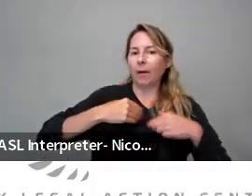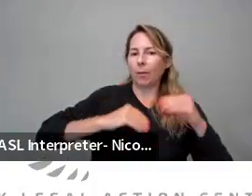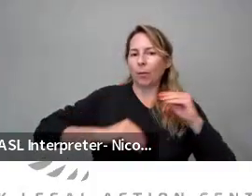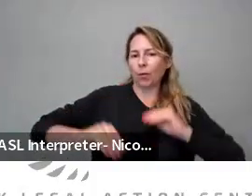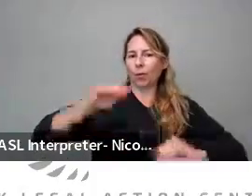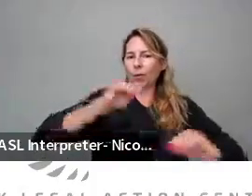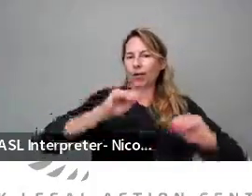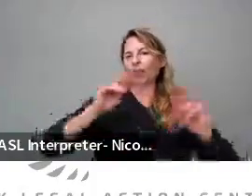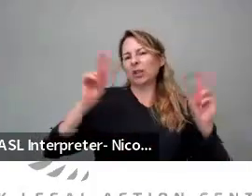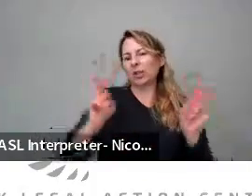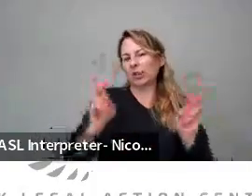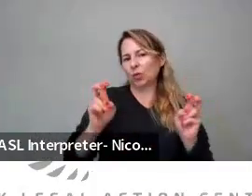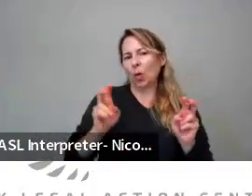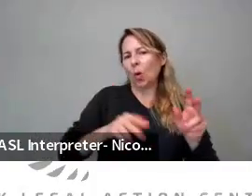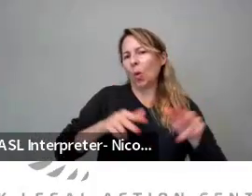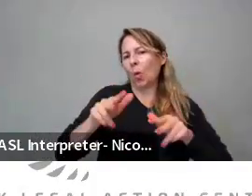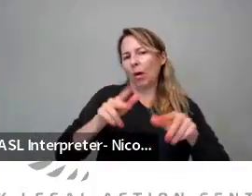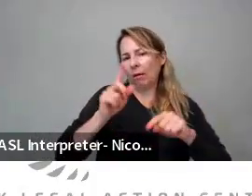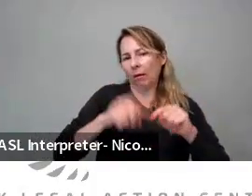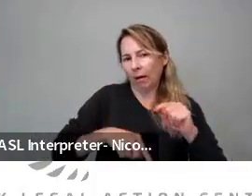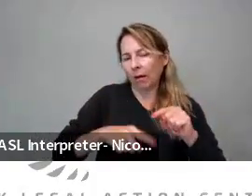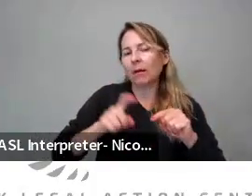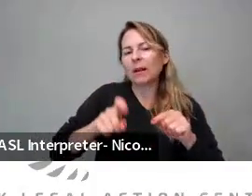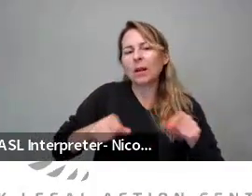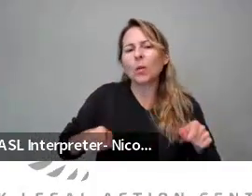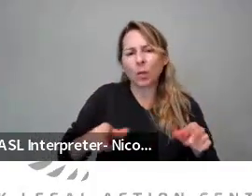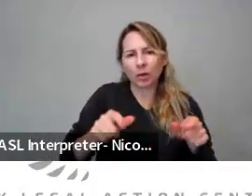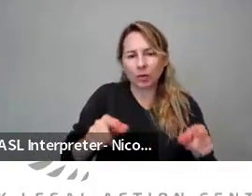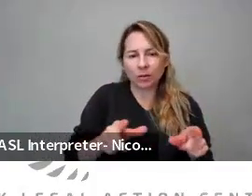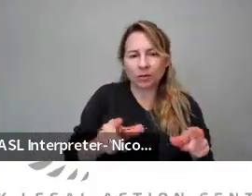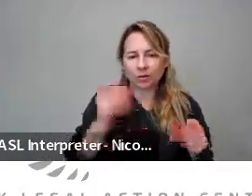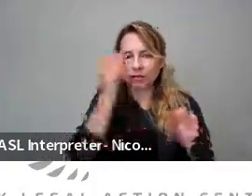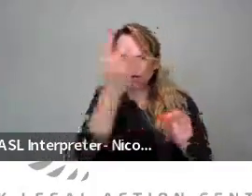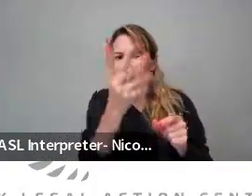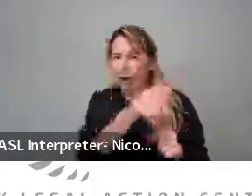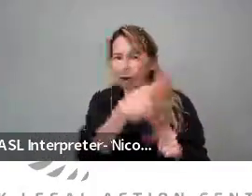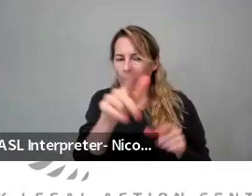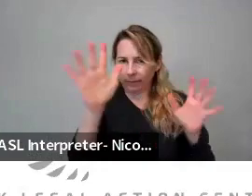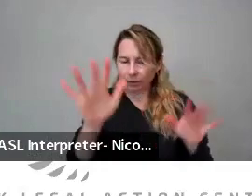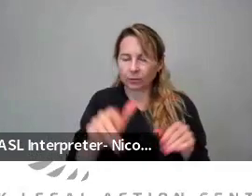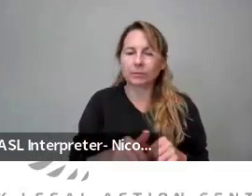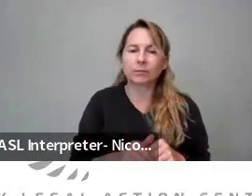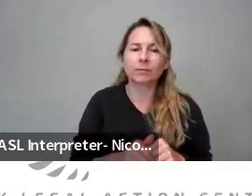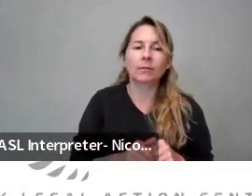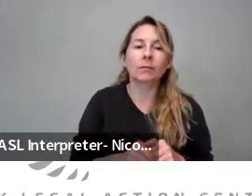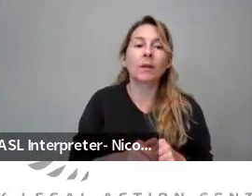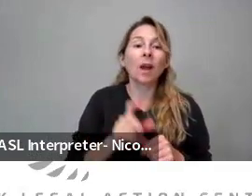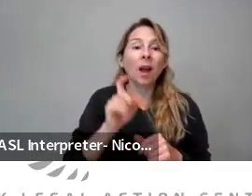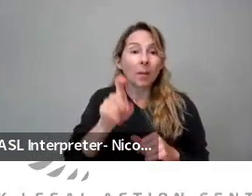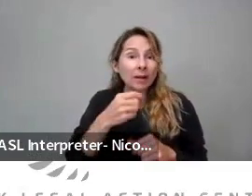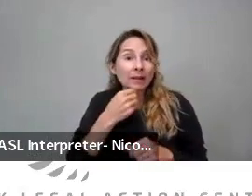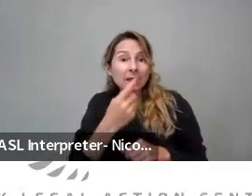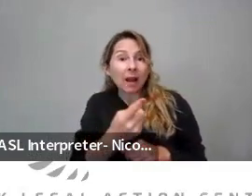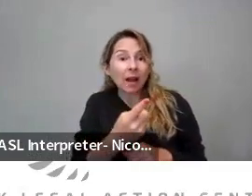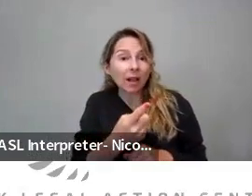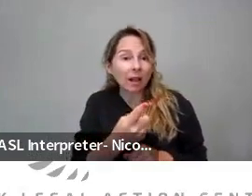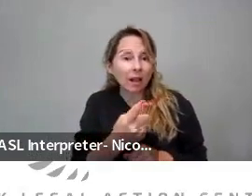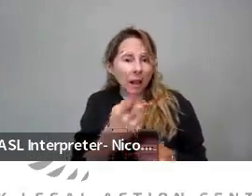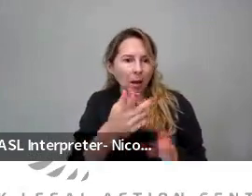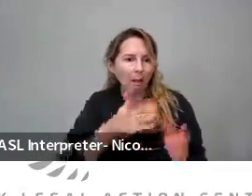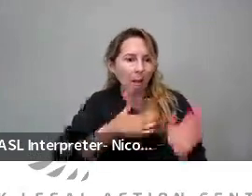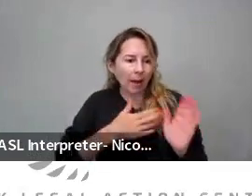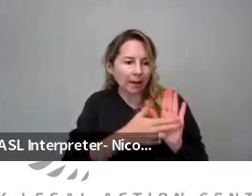unable to walk and I use a wheelchair. It is not necessary for me to tell the landlord the exact